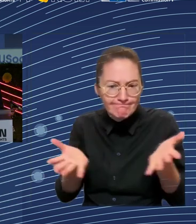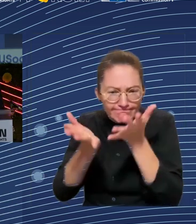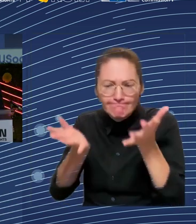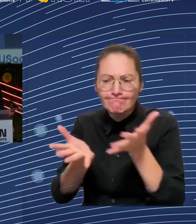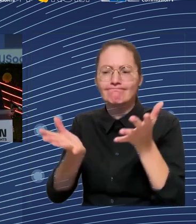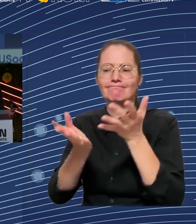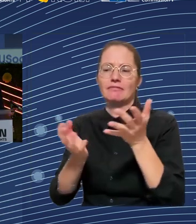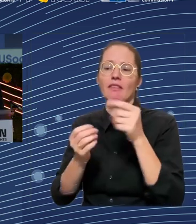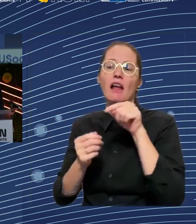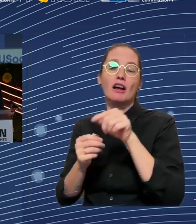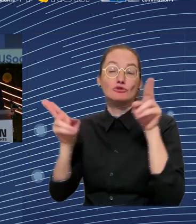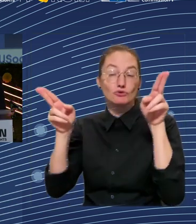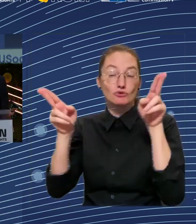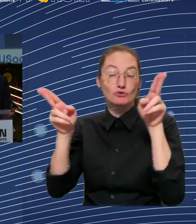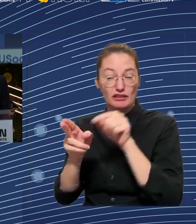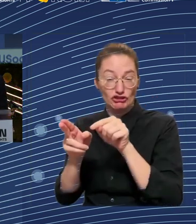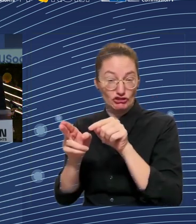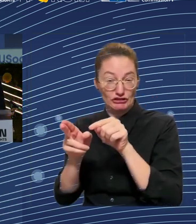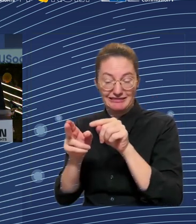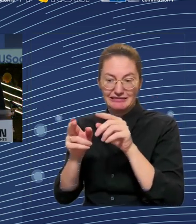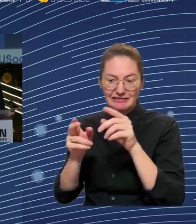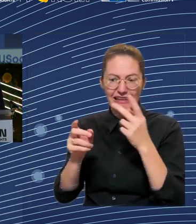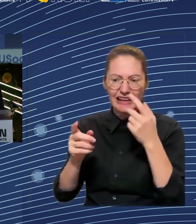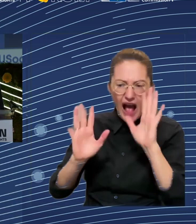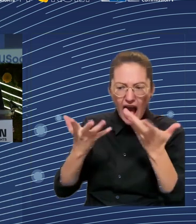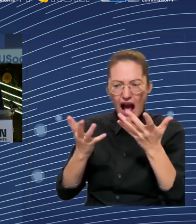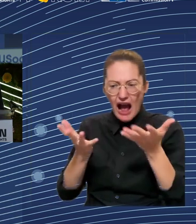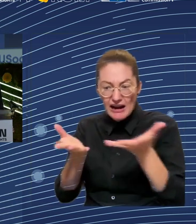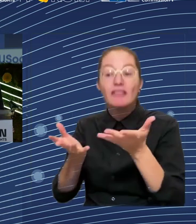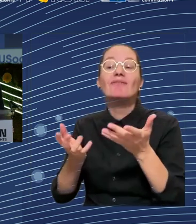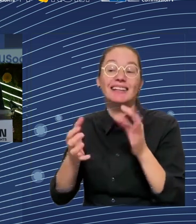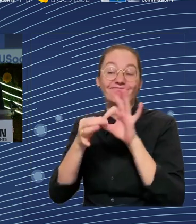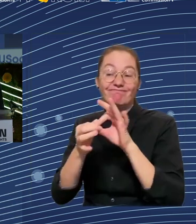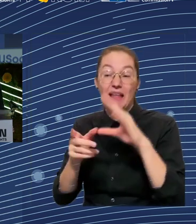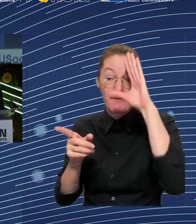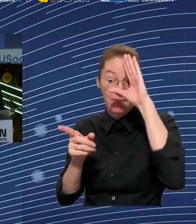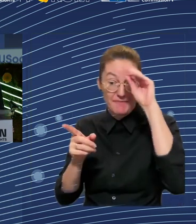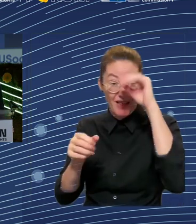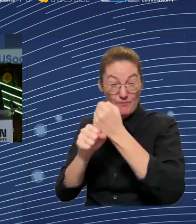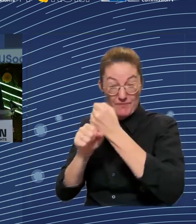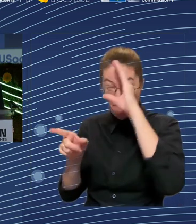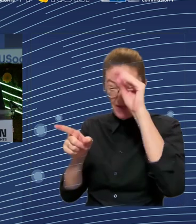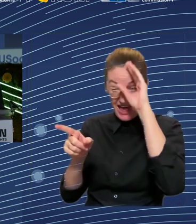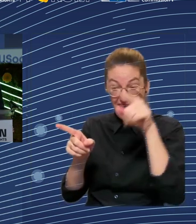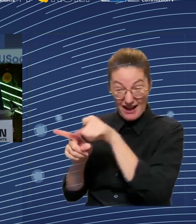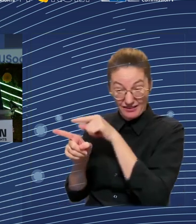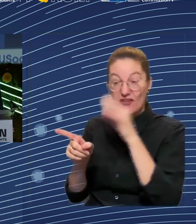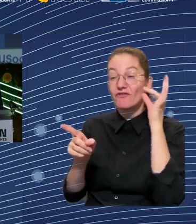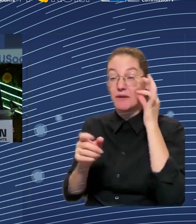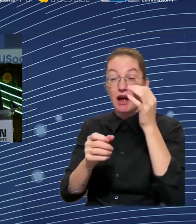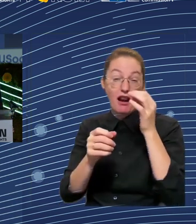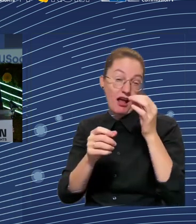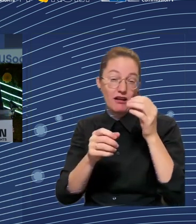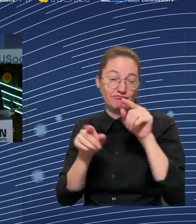artificially is important here because it often does not have to do with some kind of underlying gender differences in abilities